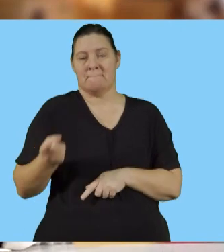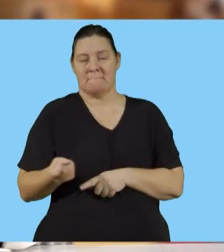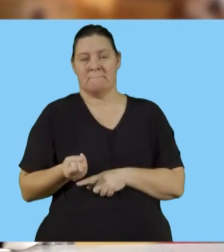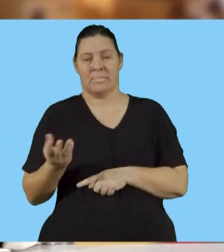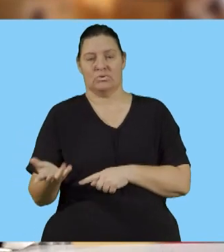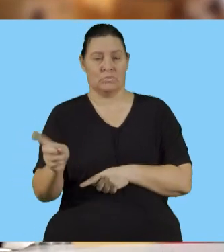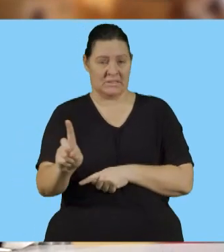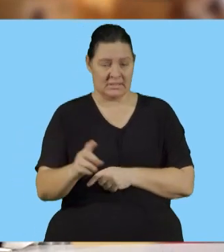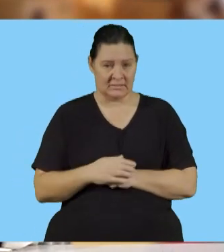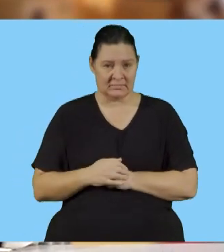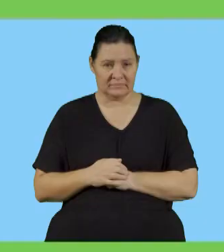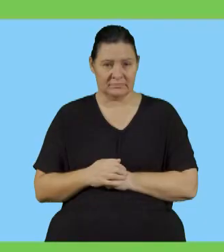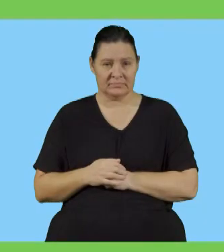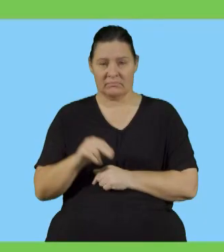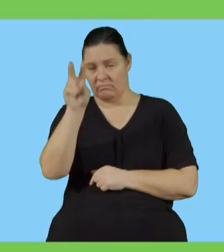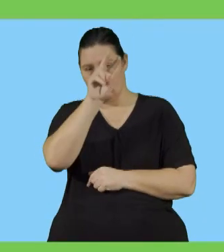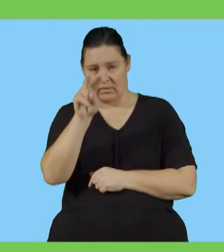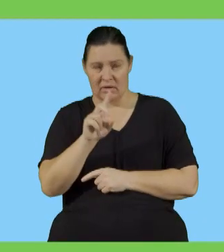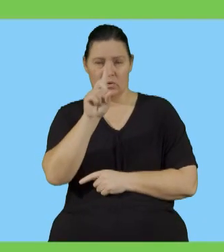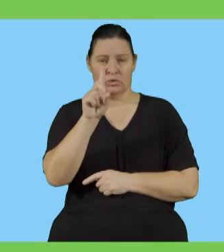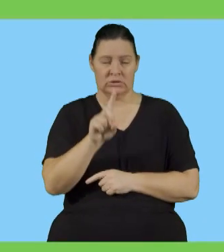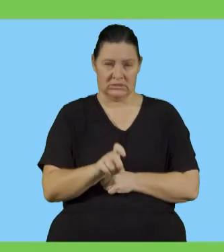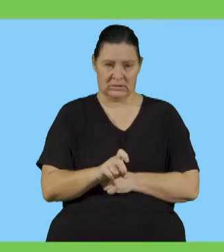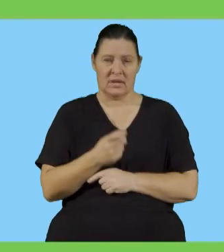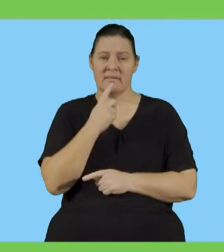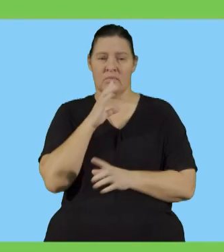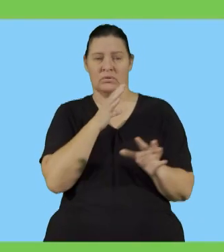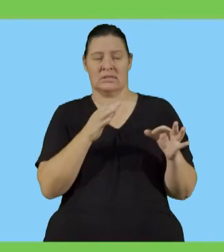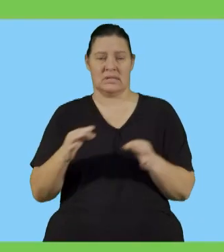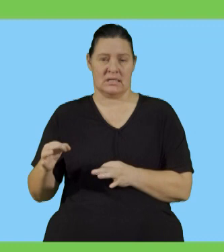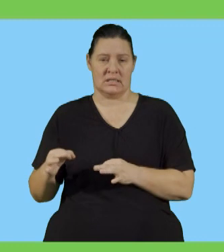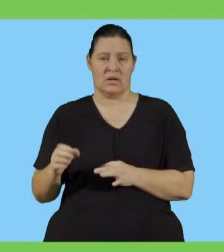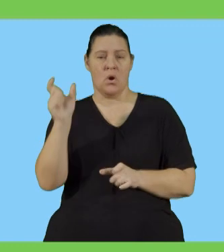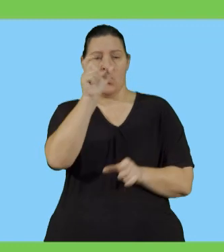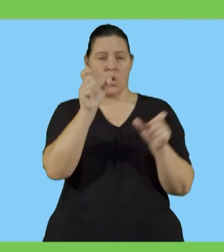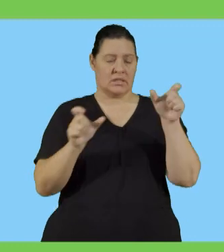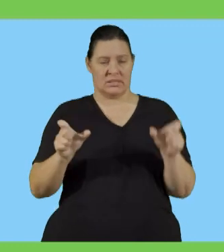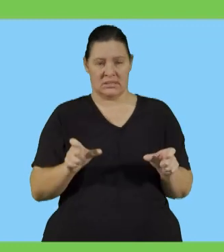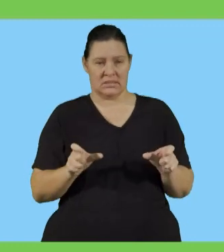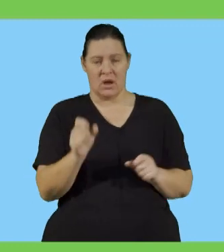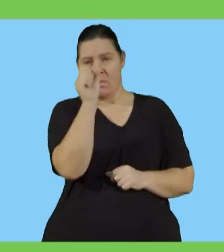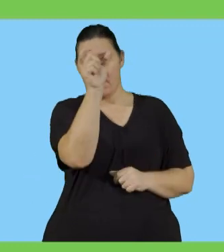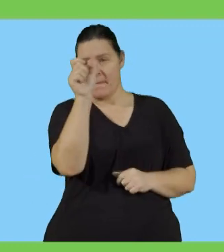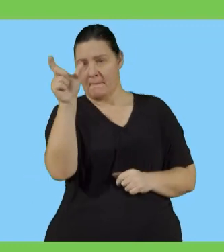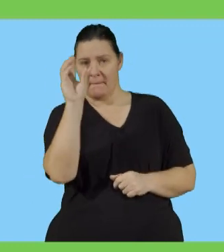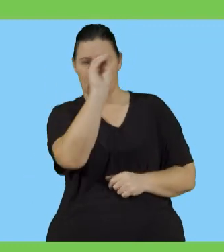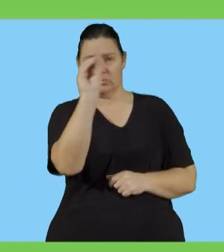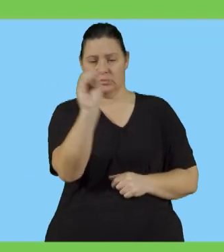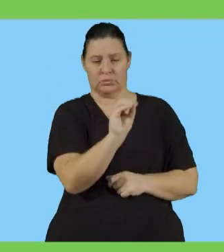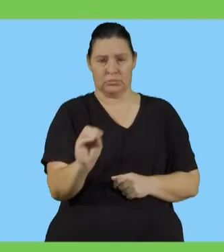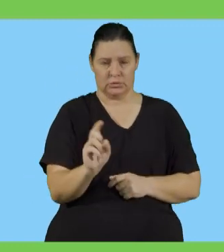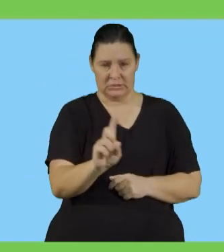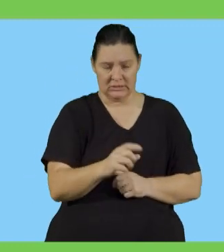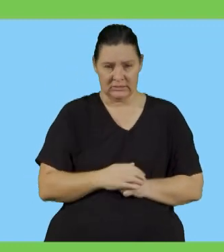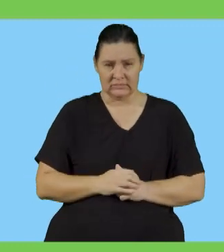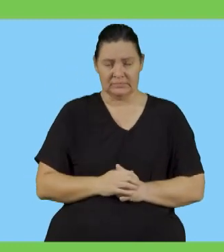I'm just going to give you time to look through the questions and then just decide which words to place in the open spaces.